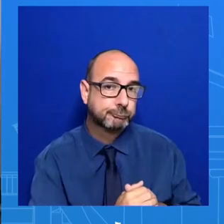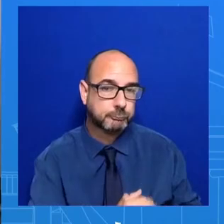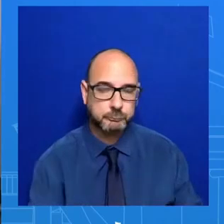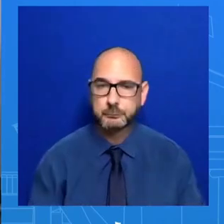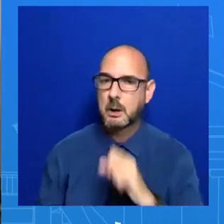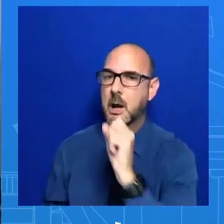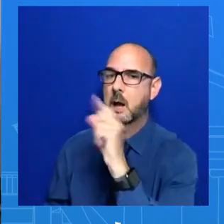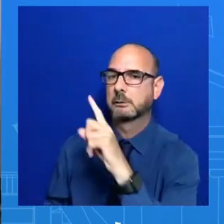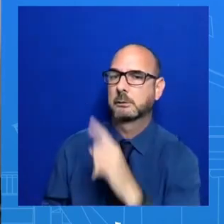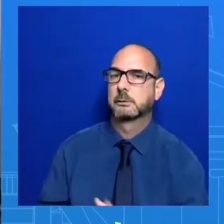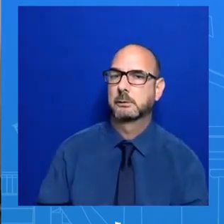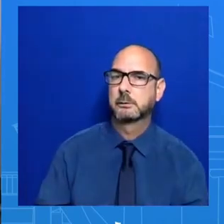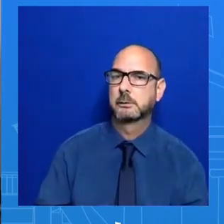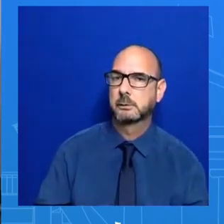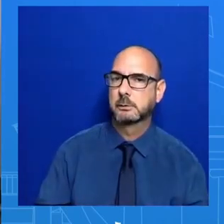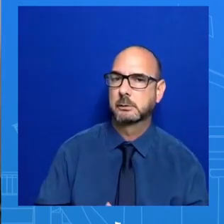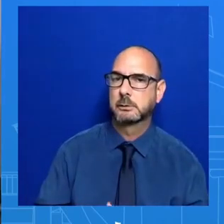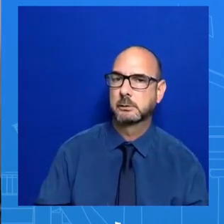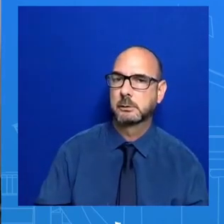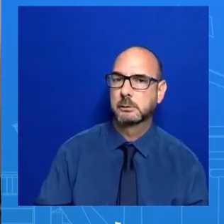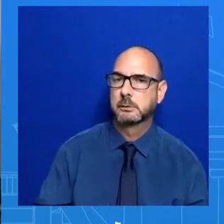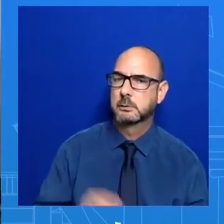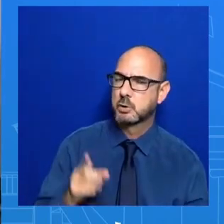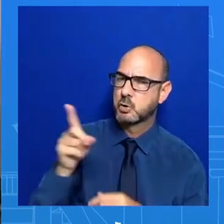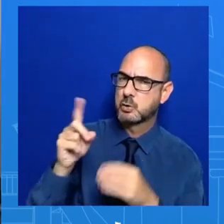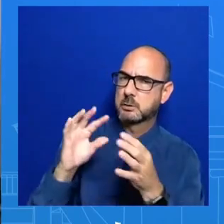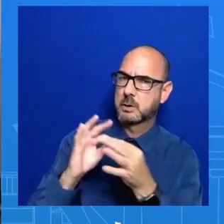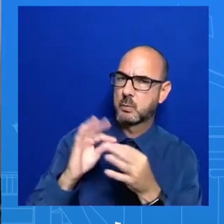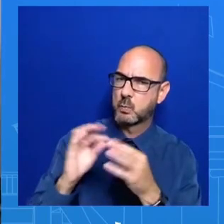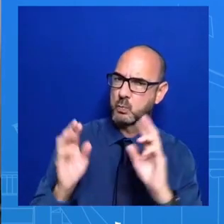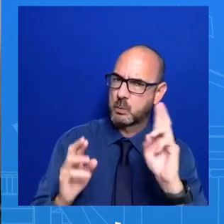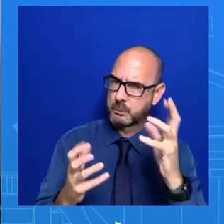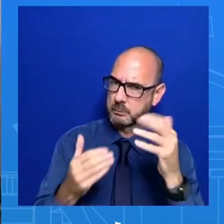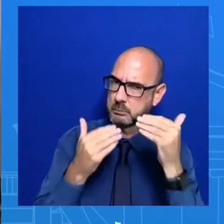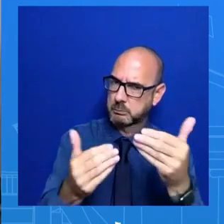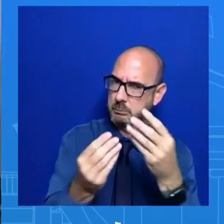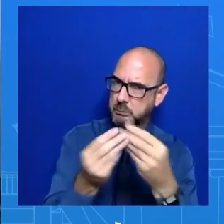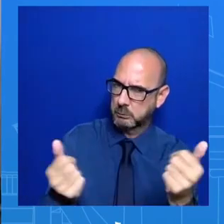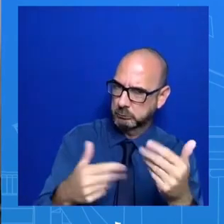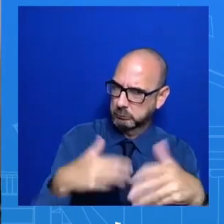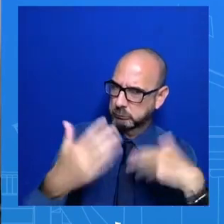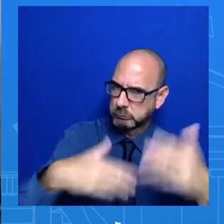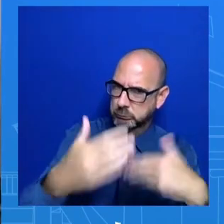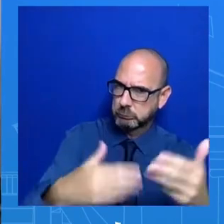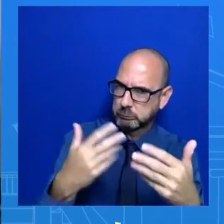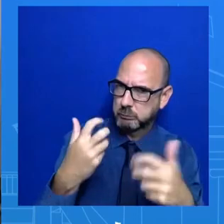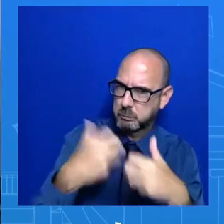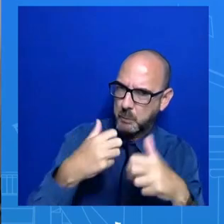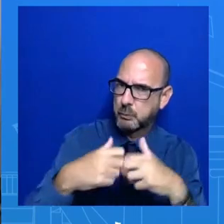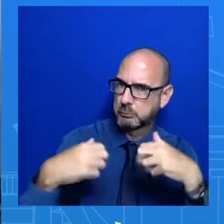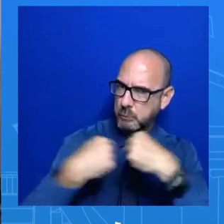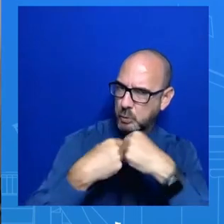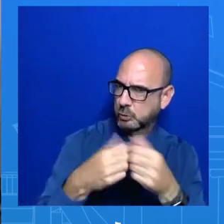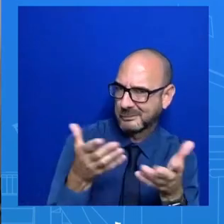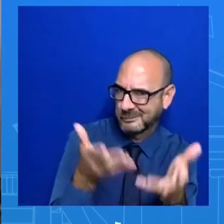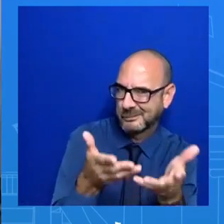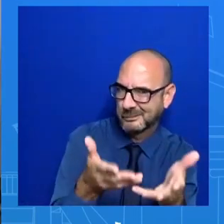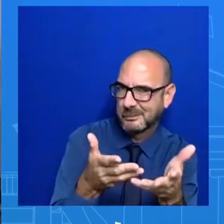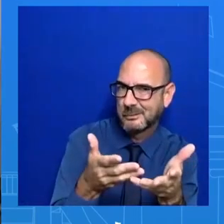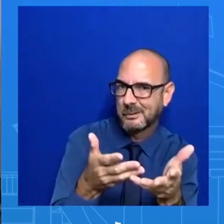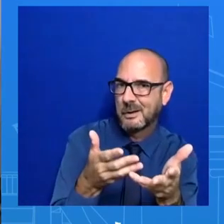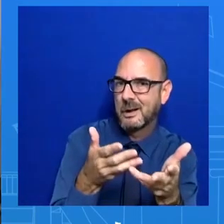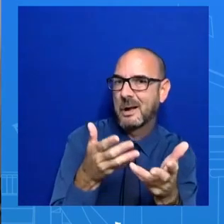something to solve the problem or continue to use it as a political issue. The president has the authority to do something about